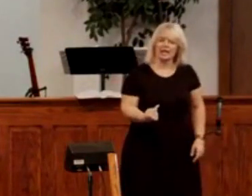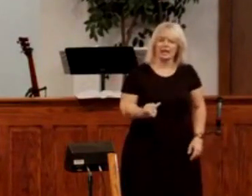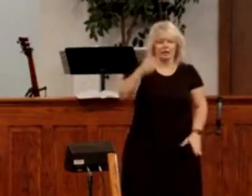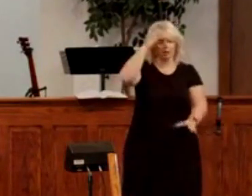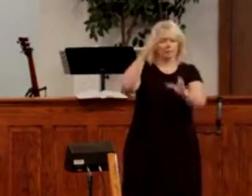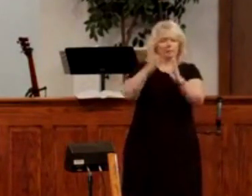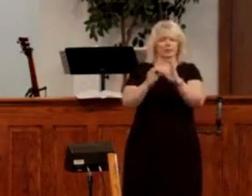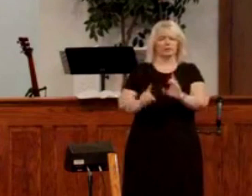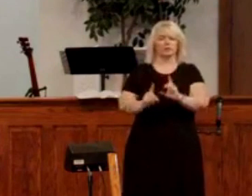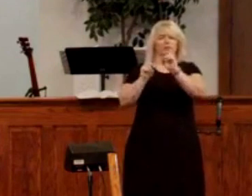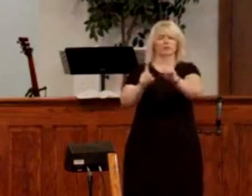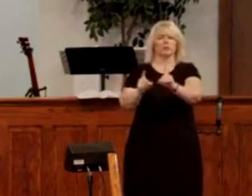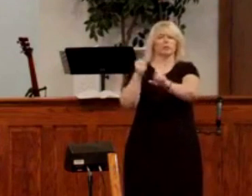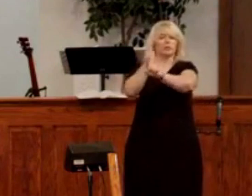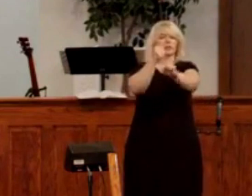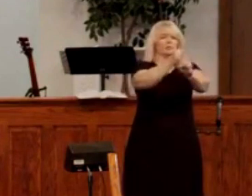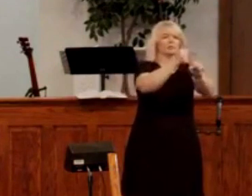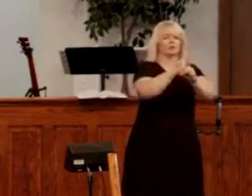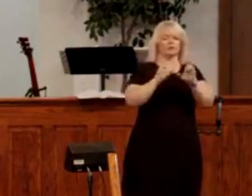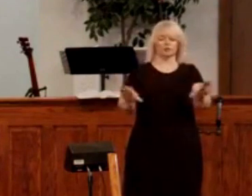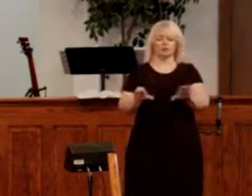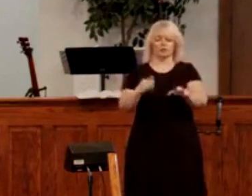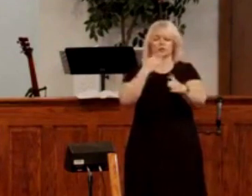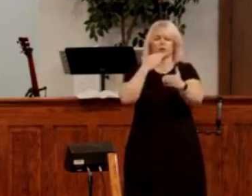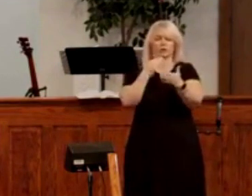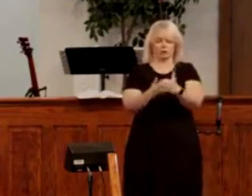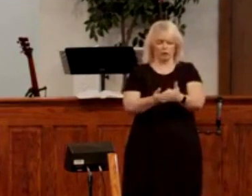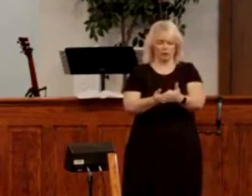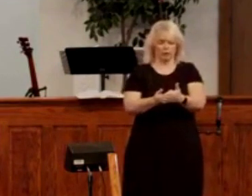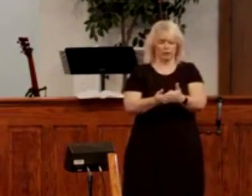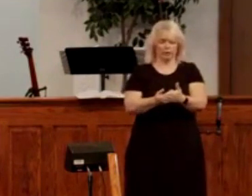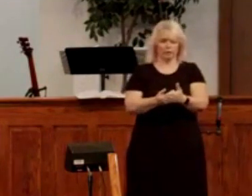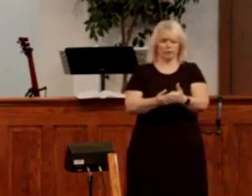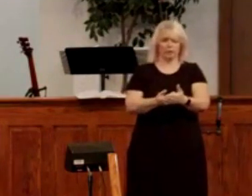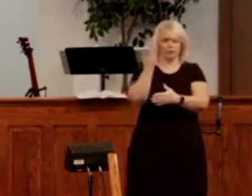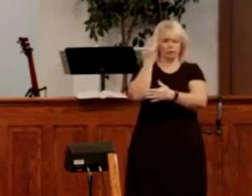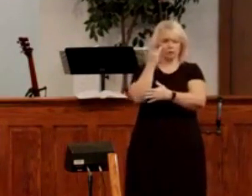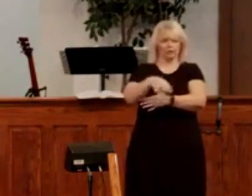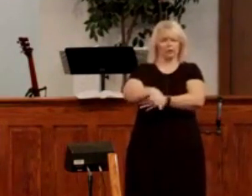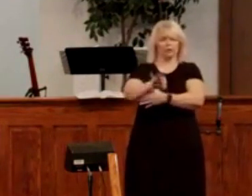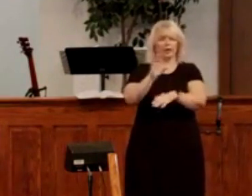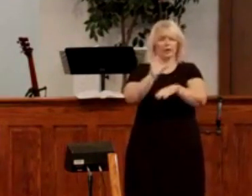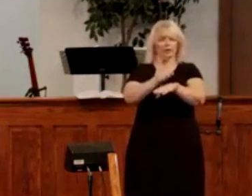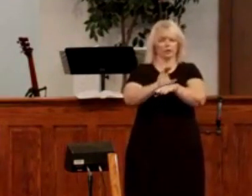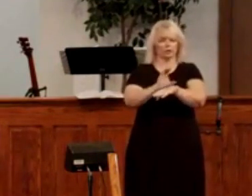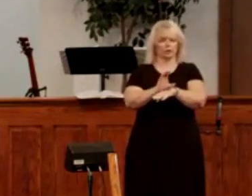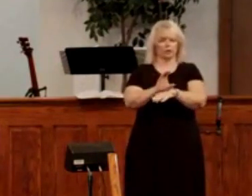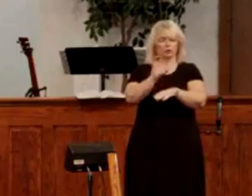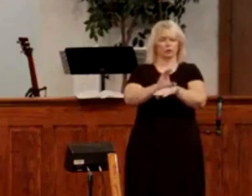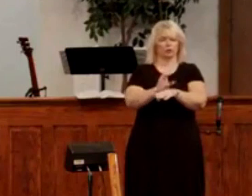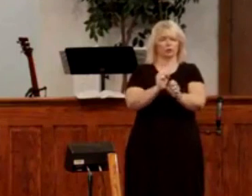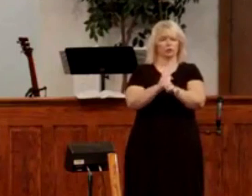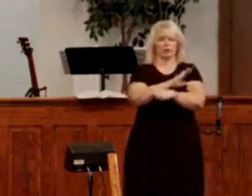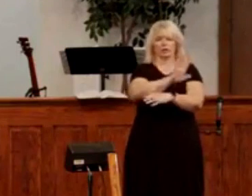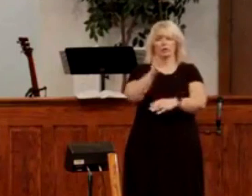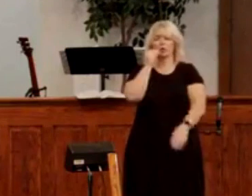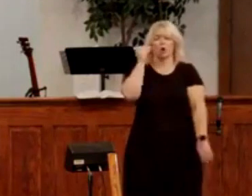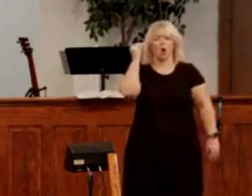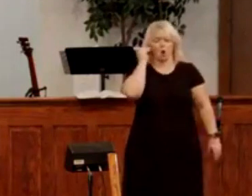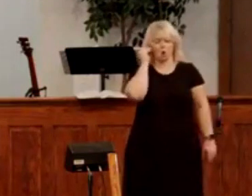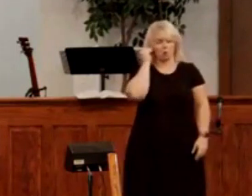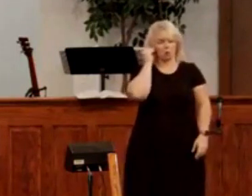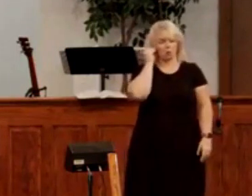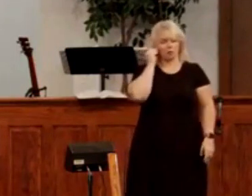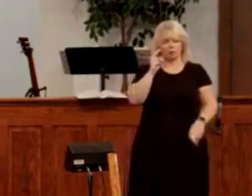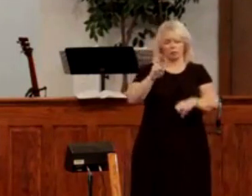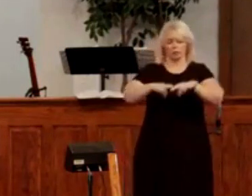themselves to doing good. That's why you need to find a church to make your home, a church where you